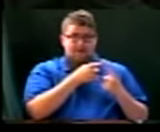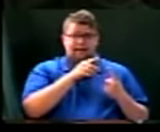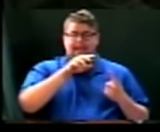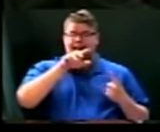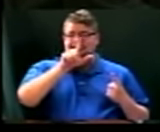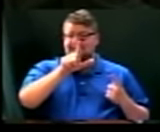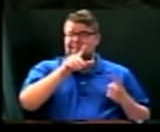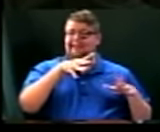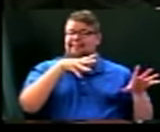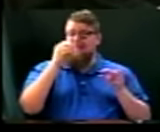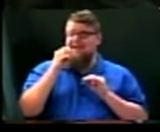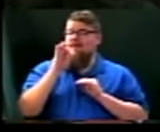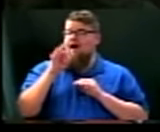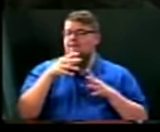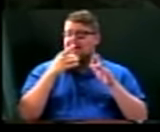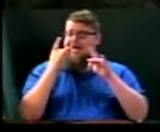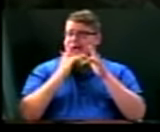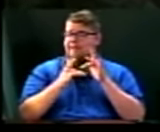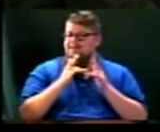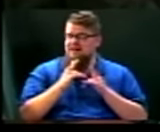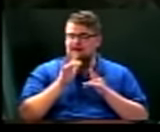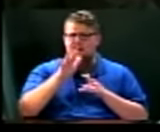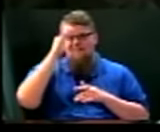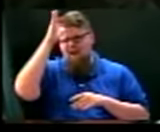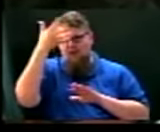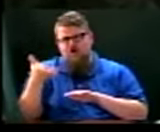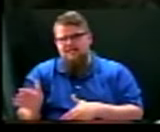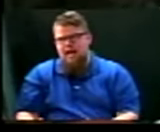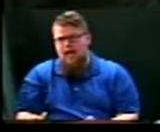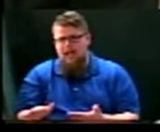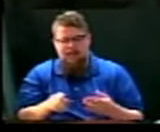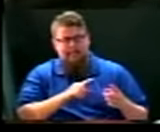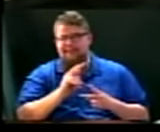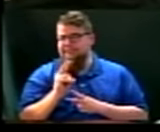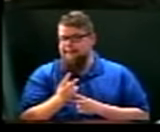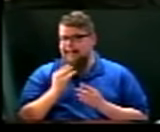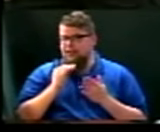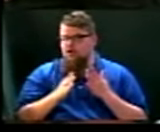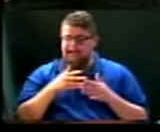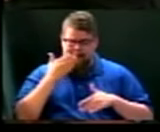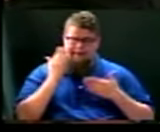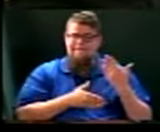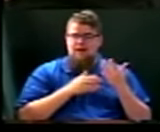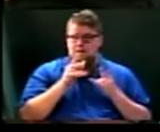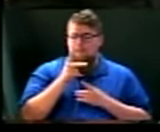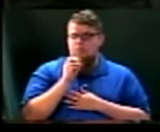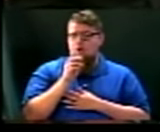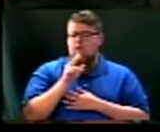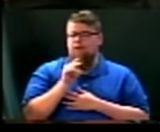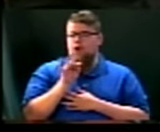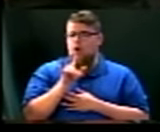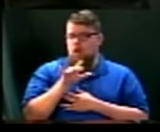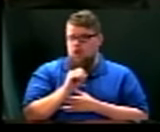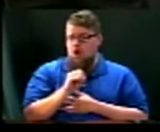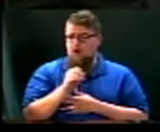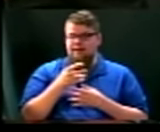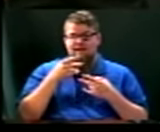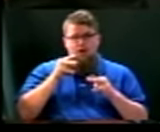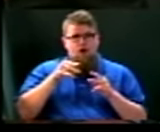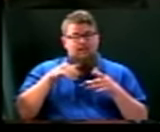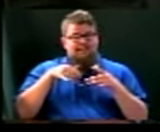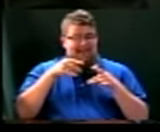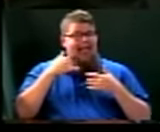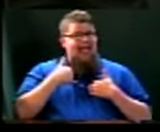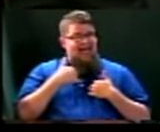absence to be with her dying father. Another teacher completed her portfolio even while she was staring down brain